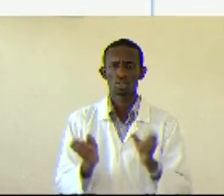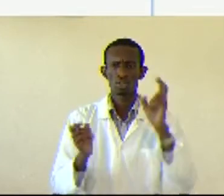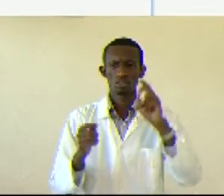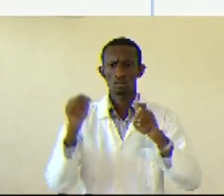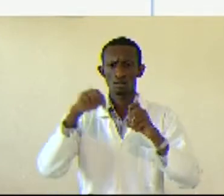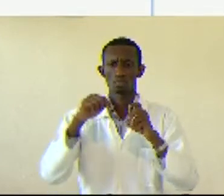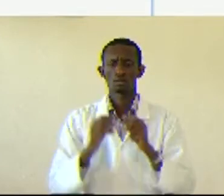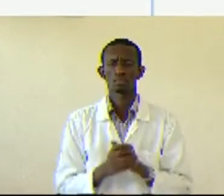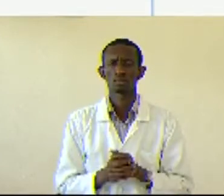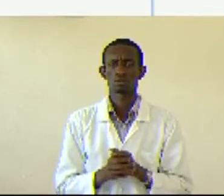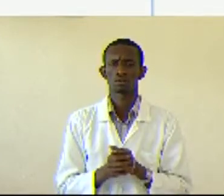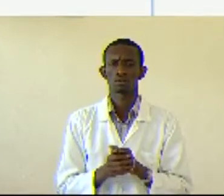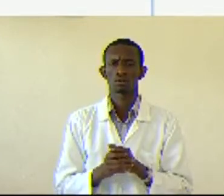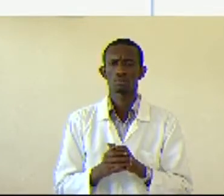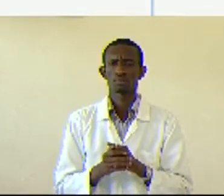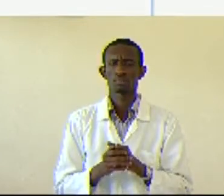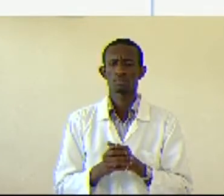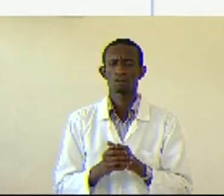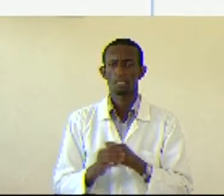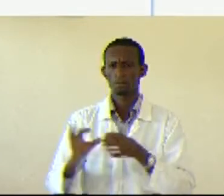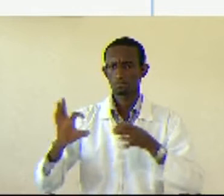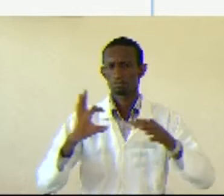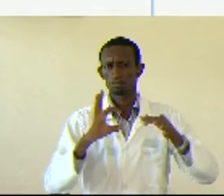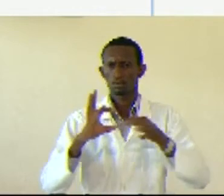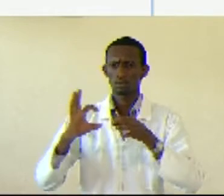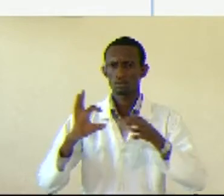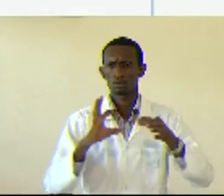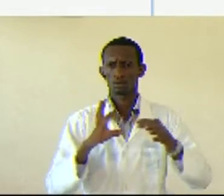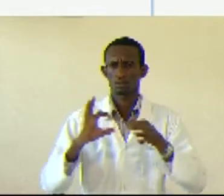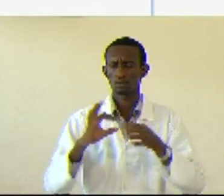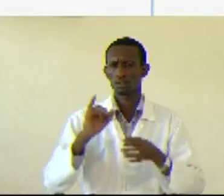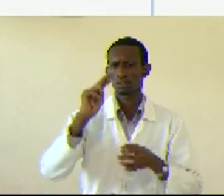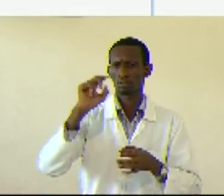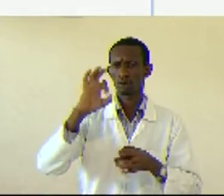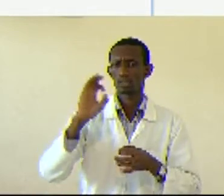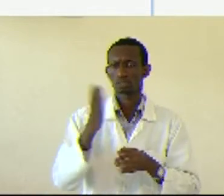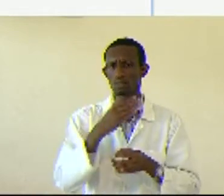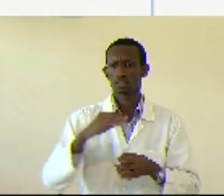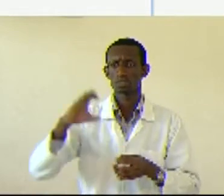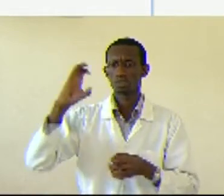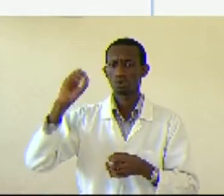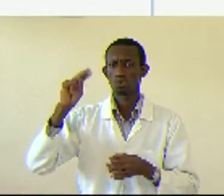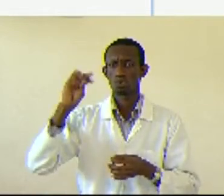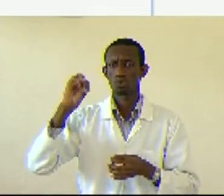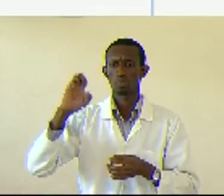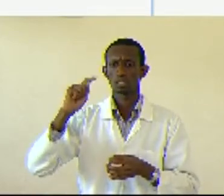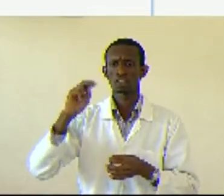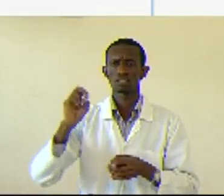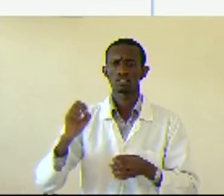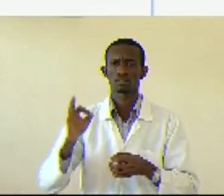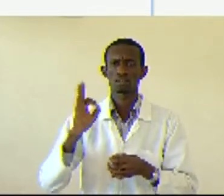integrals corresponding to inverse trigonometric functions. Then this is a